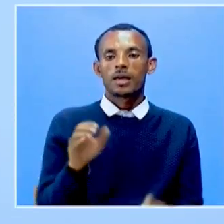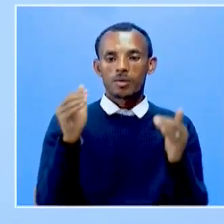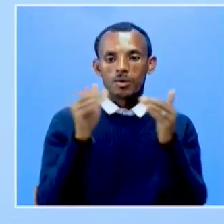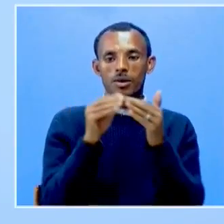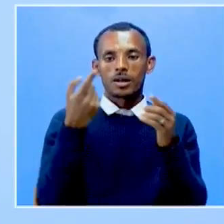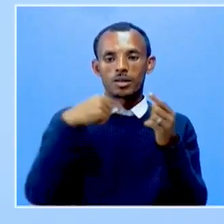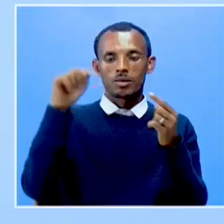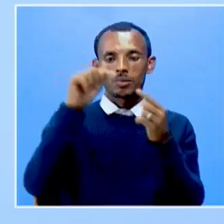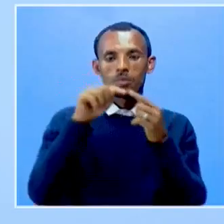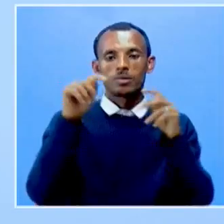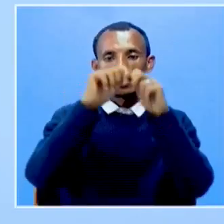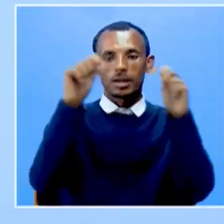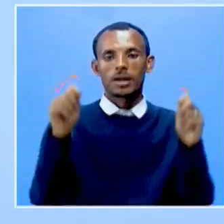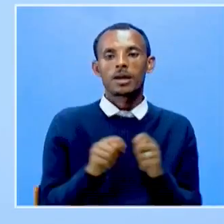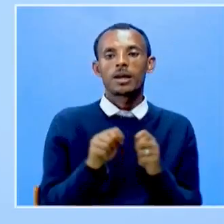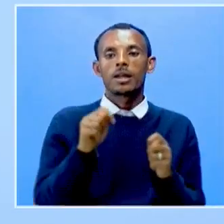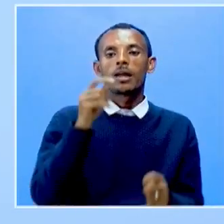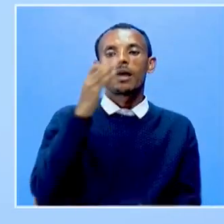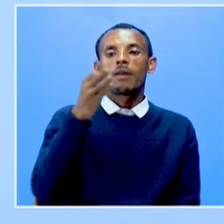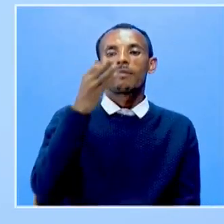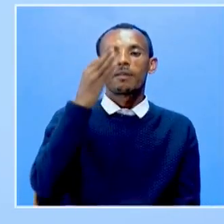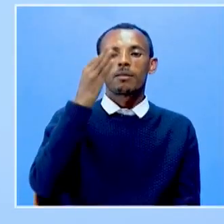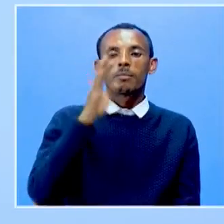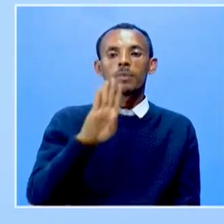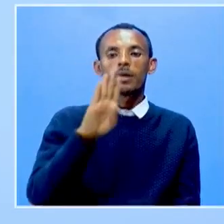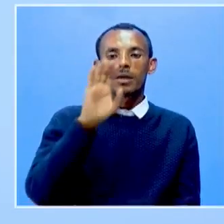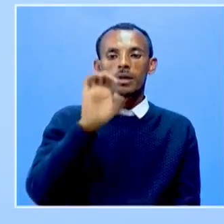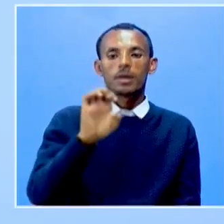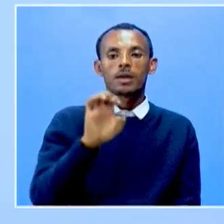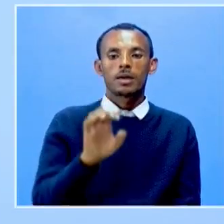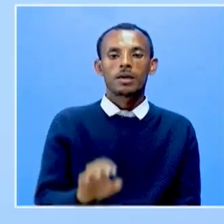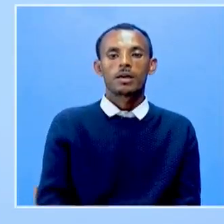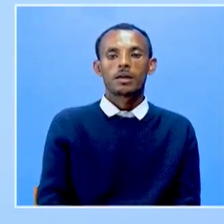to triangle FBE,